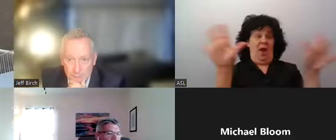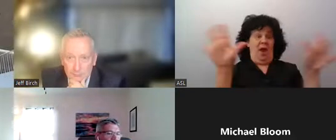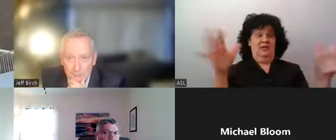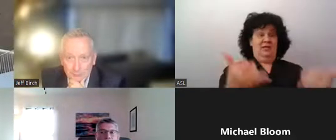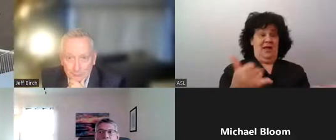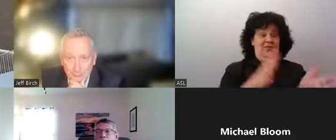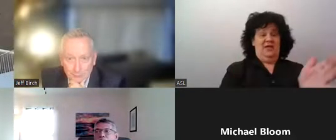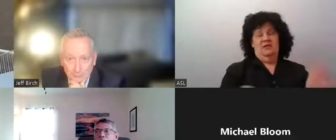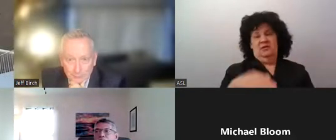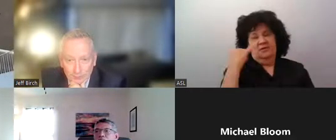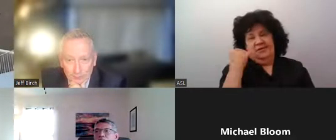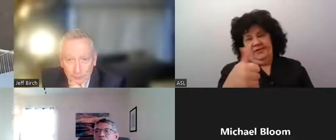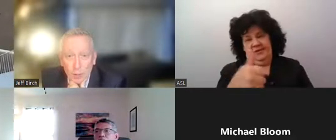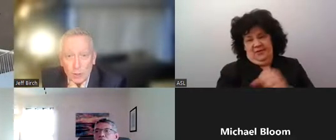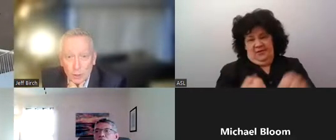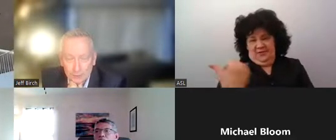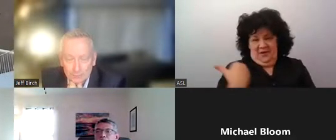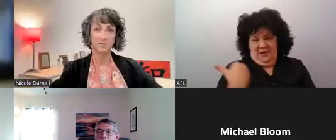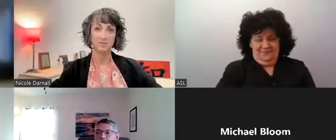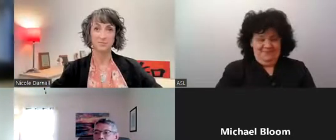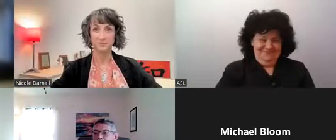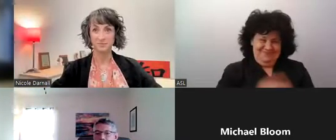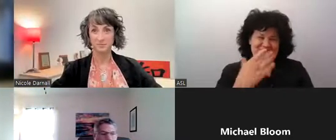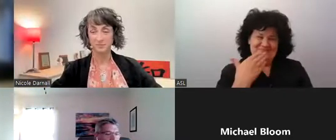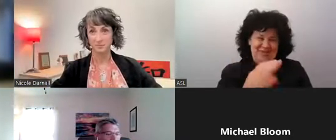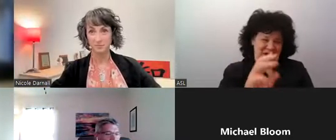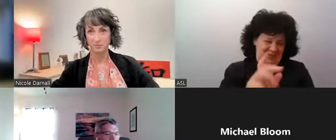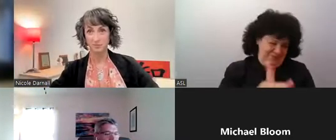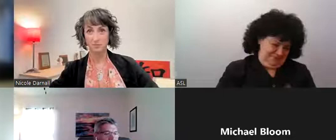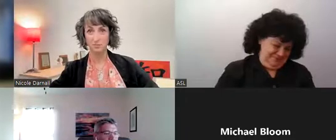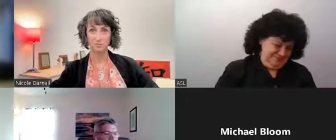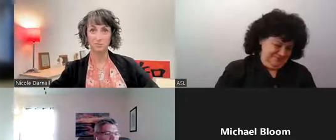ago. Great. Thank you, Jeff. Oh, sure.